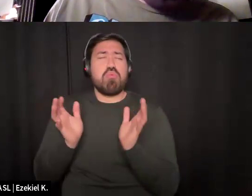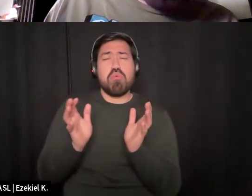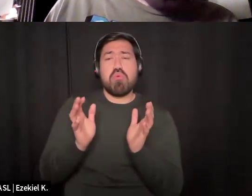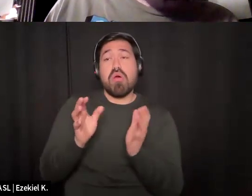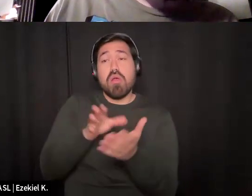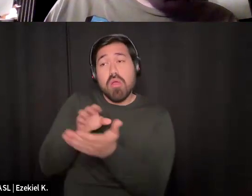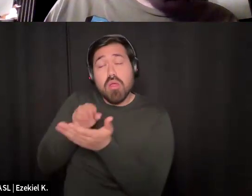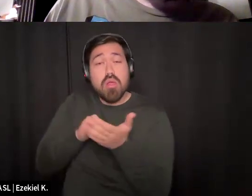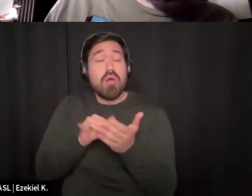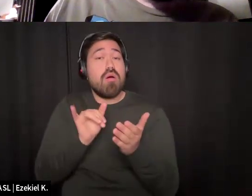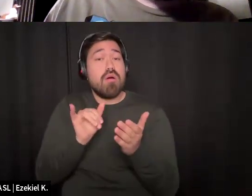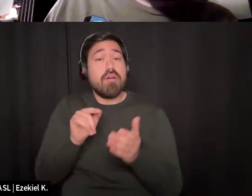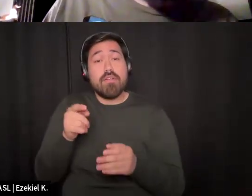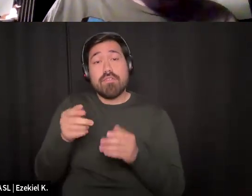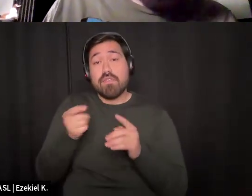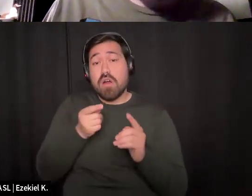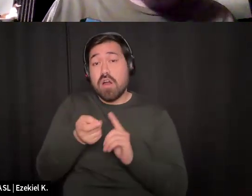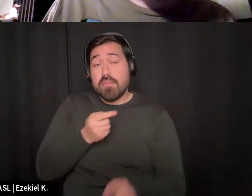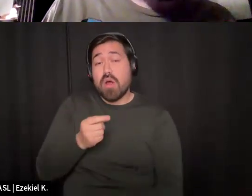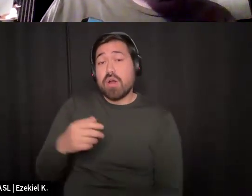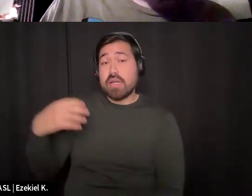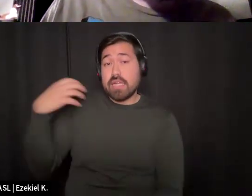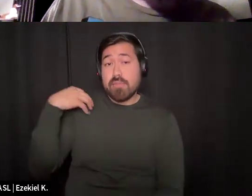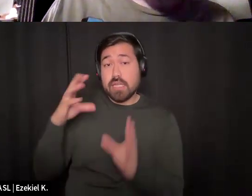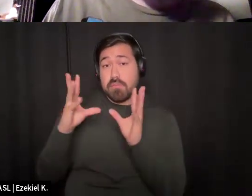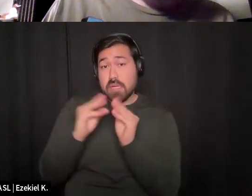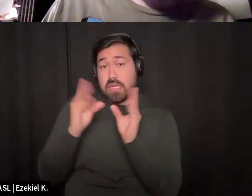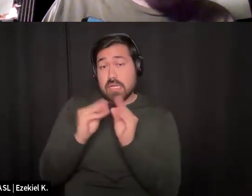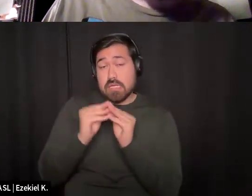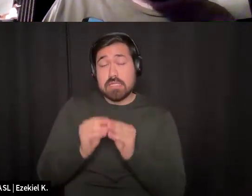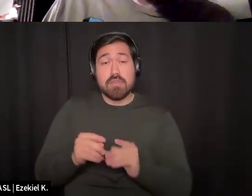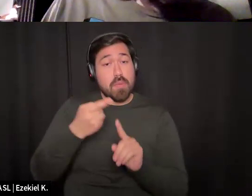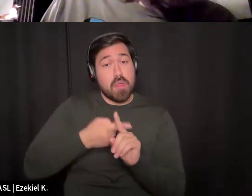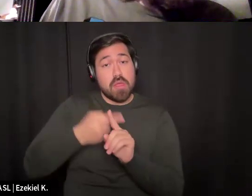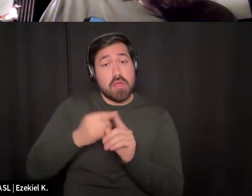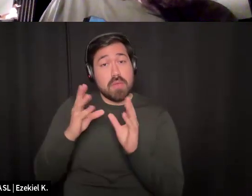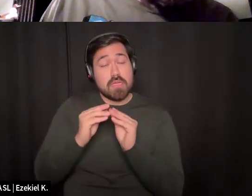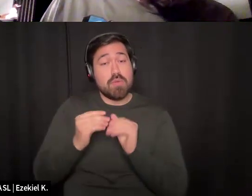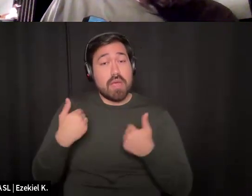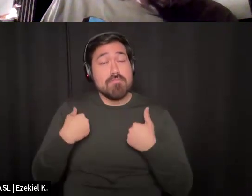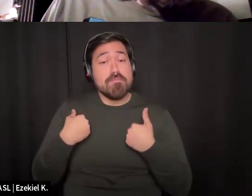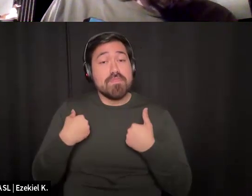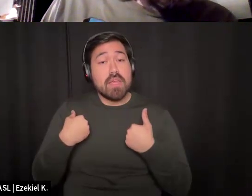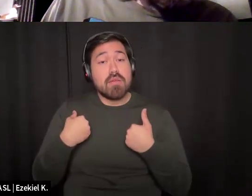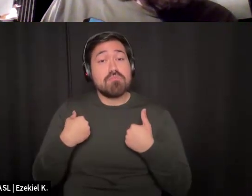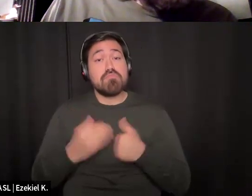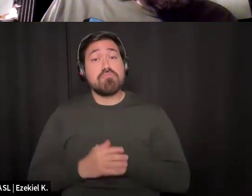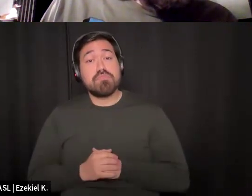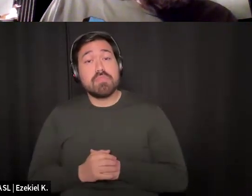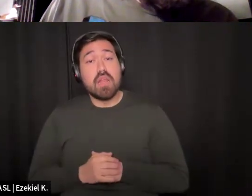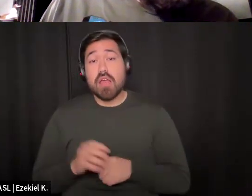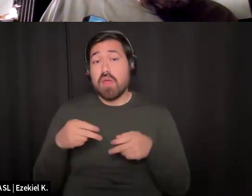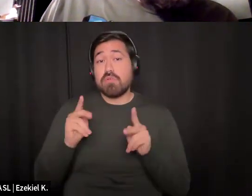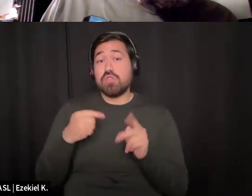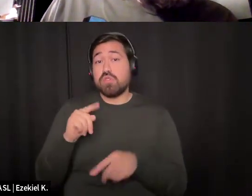that we have in our monthly Birdability captain meetings. As well as I had the opportunity to